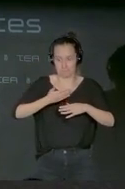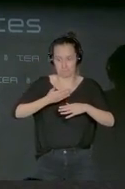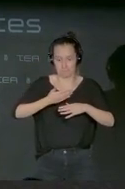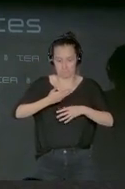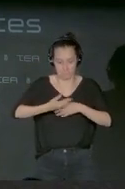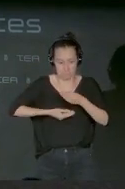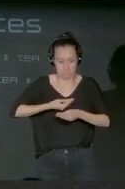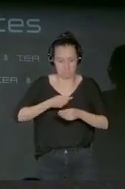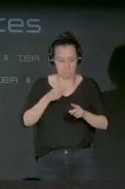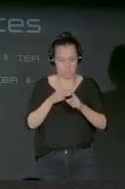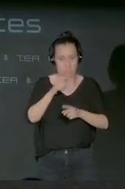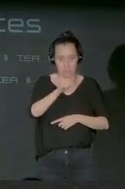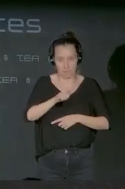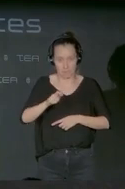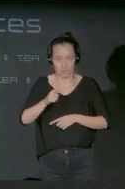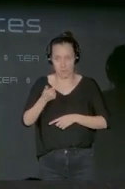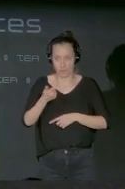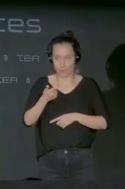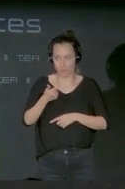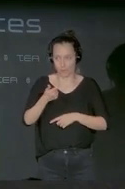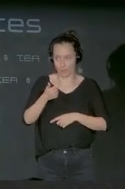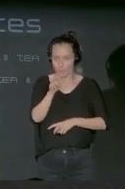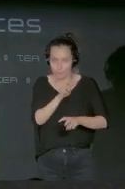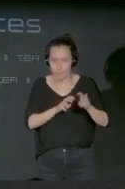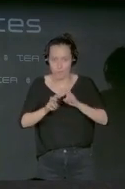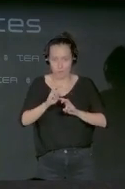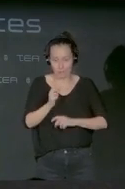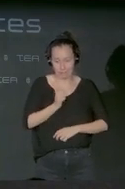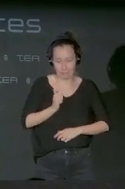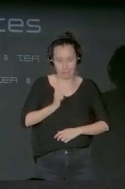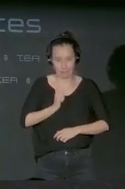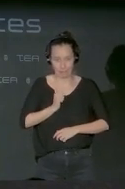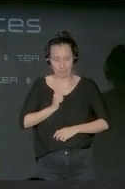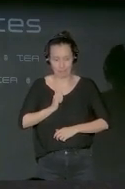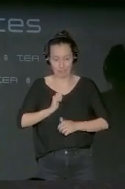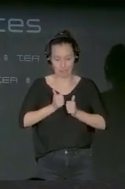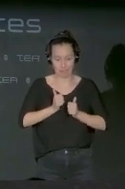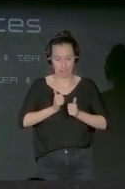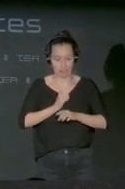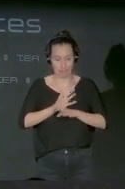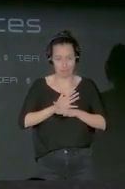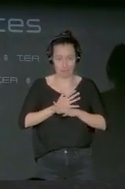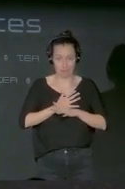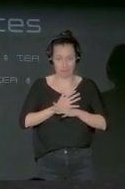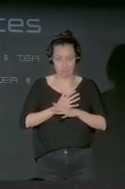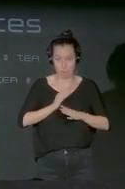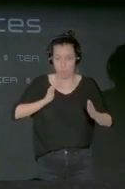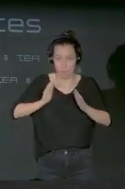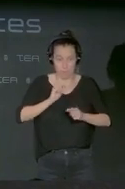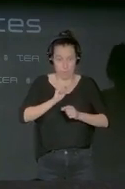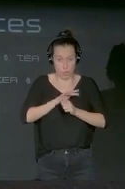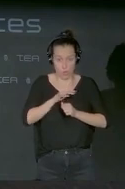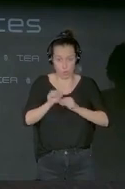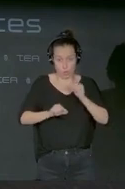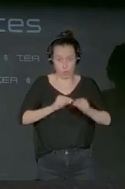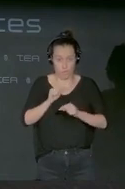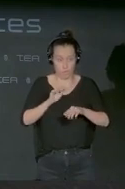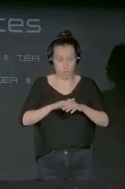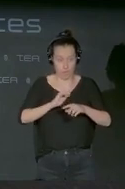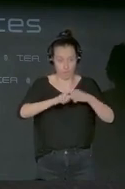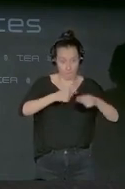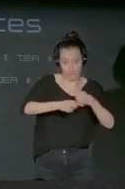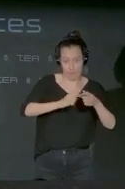space. So they were able to stay connected with their friends, stay connected with the family through video games. And I think that brought video